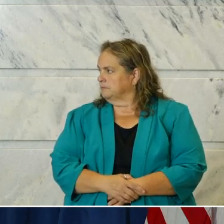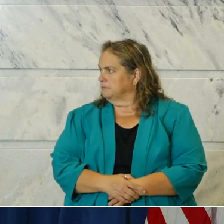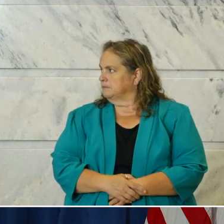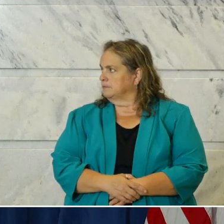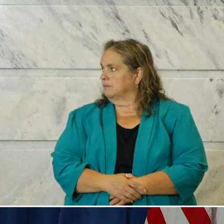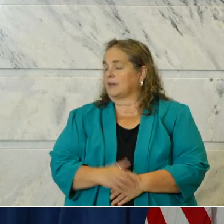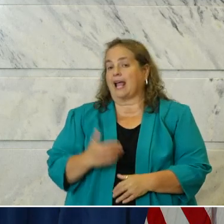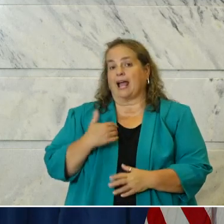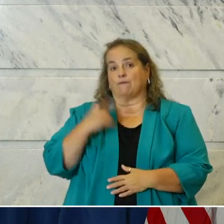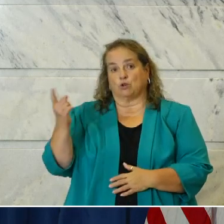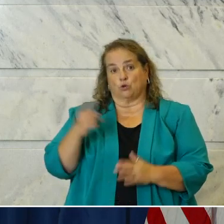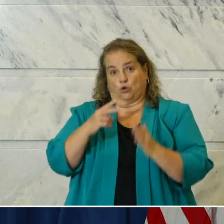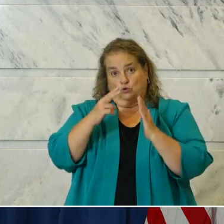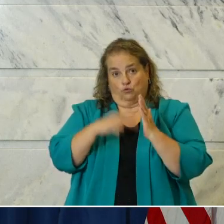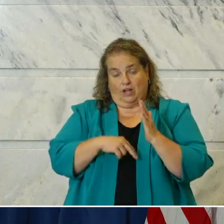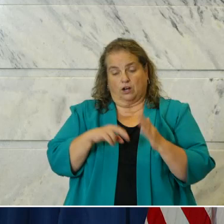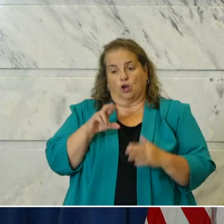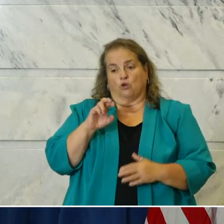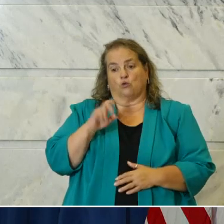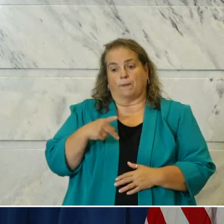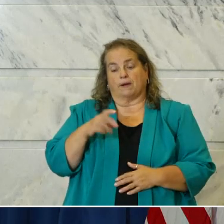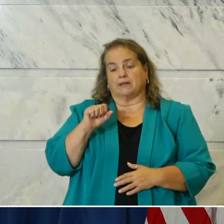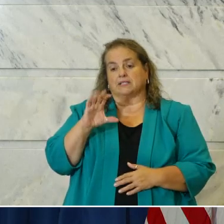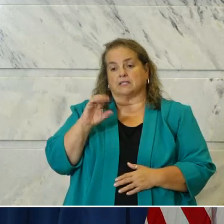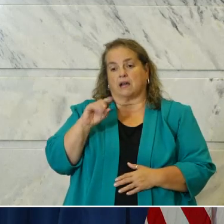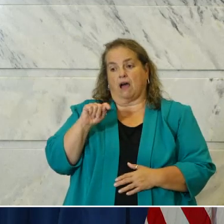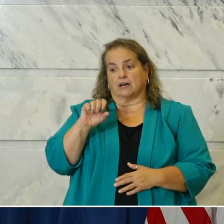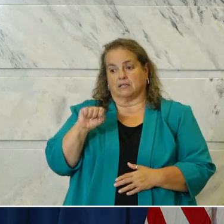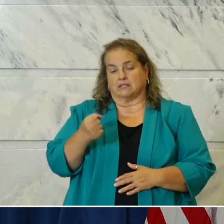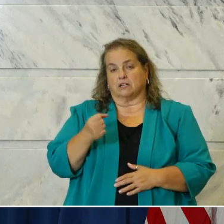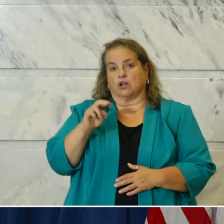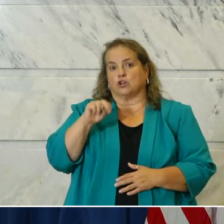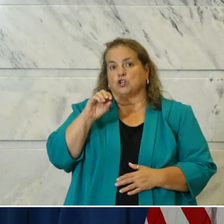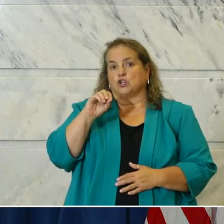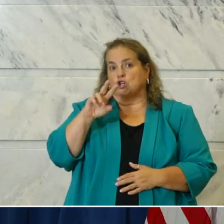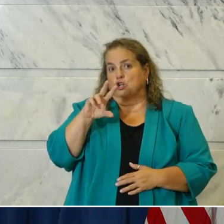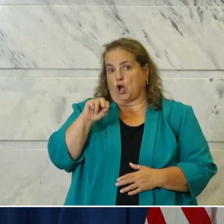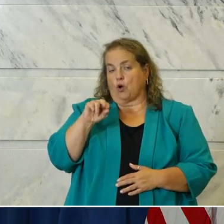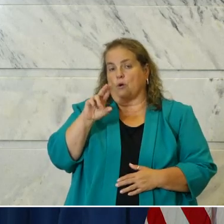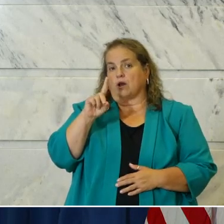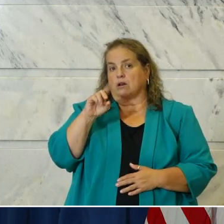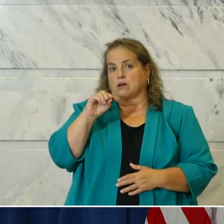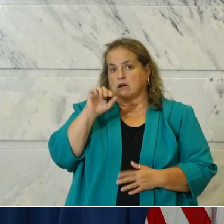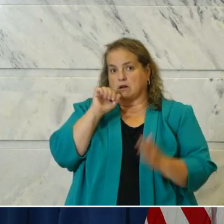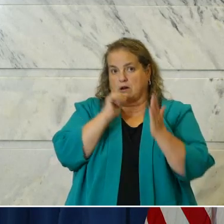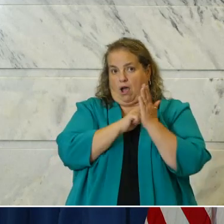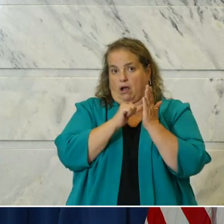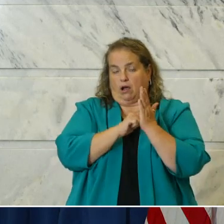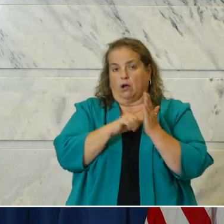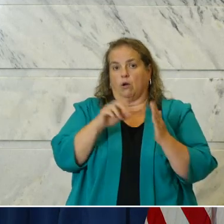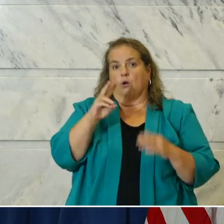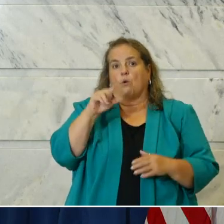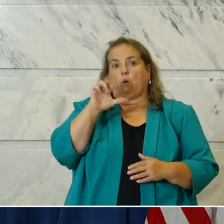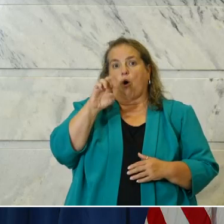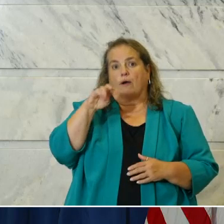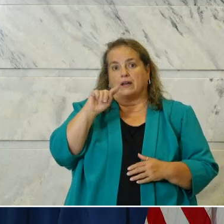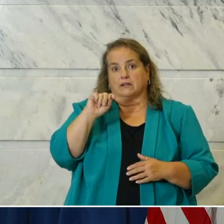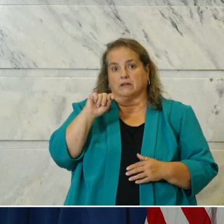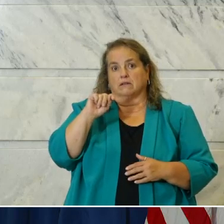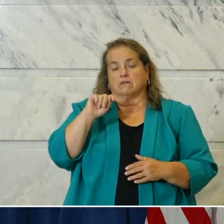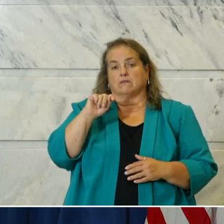cams? I have Representative Scott's draft legislation on my desk. I have not gotten through all of